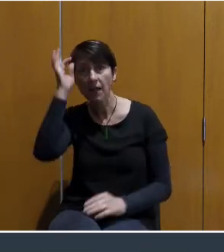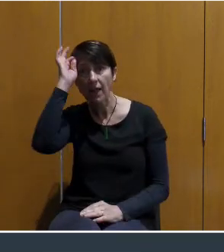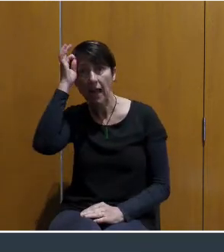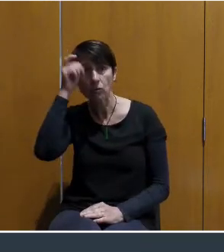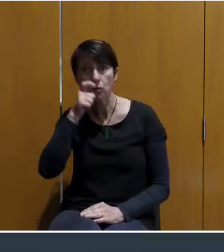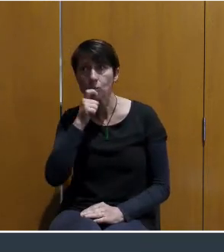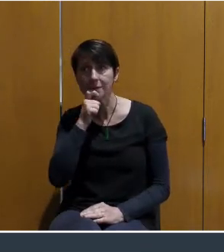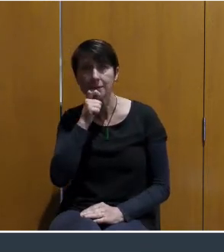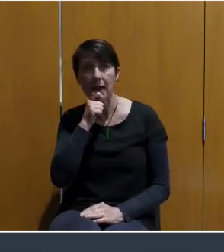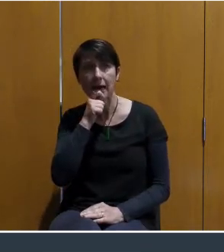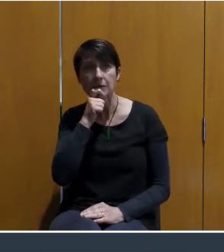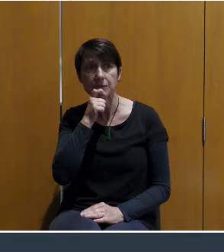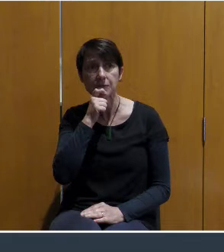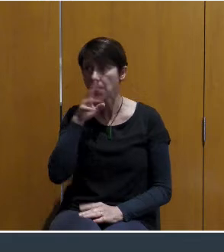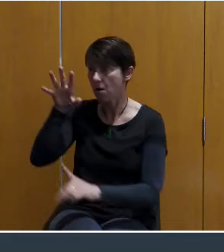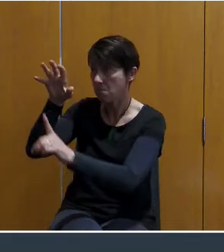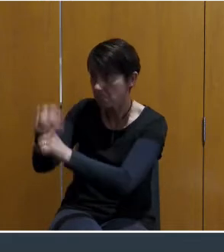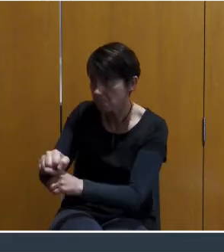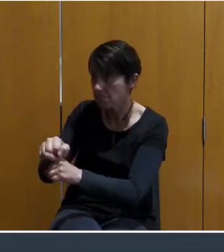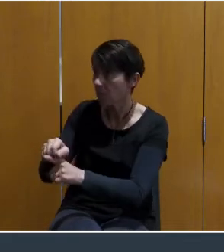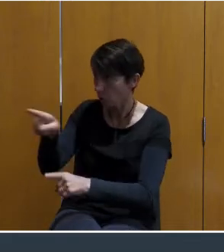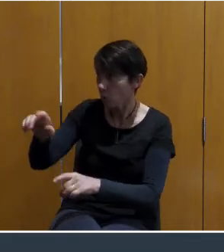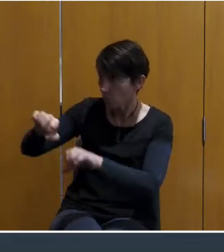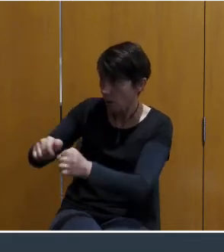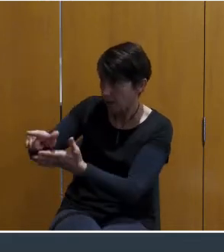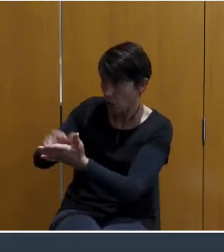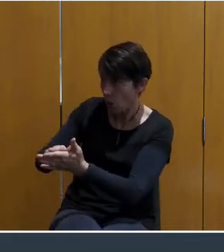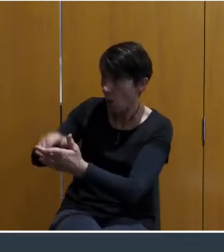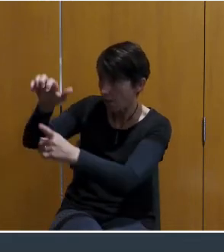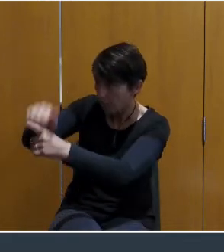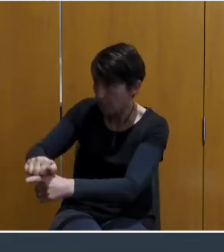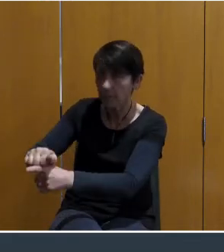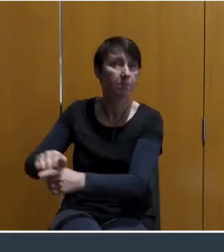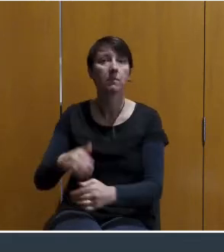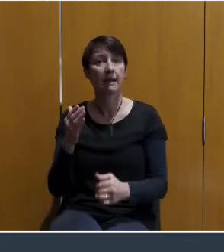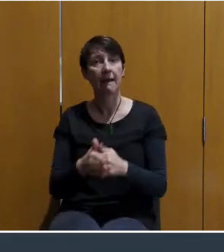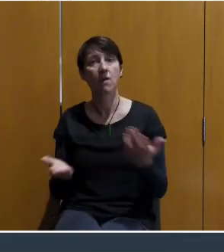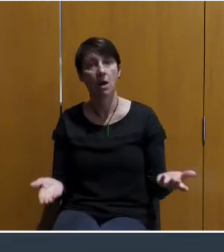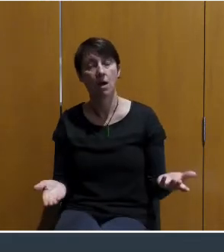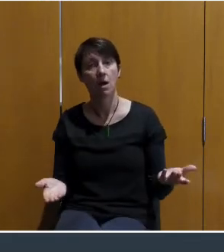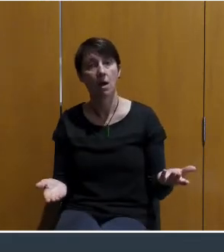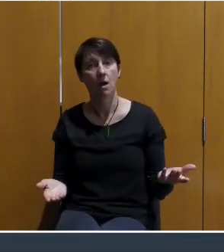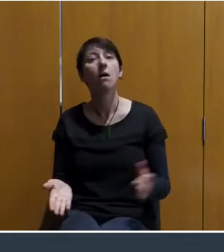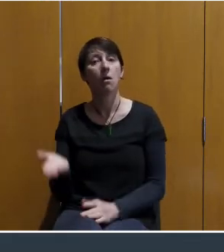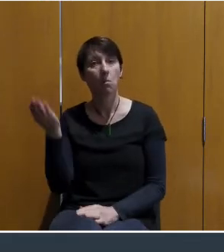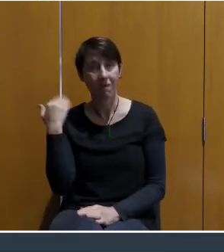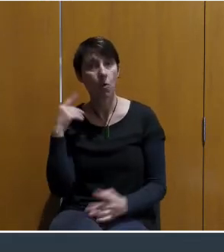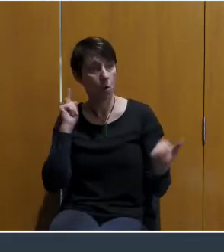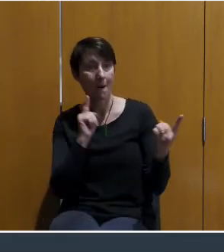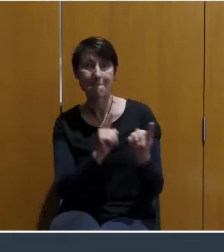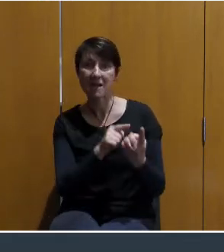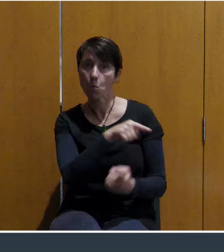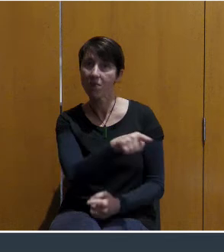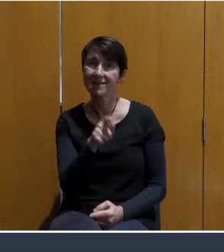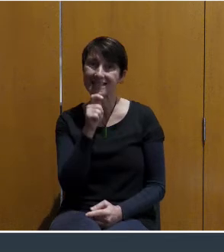brought that up at the meeting that was held at the rugby clubs, it was just they were too busy doing more